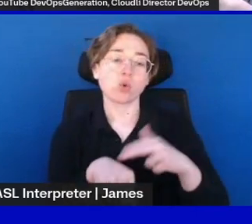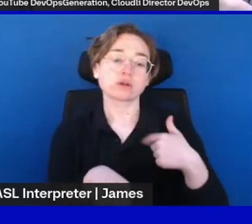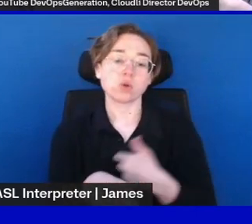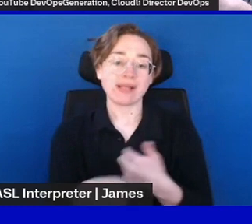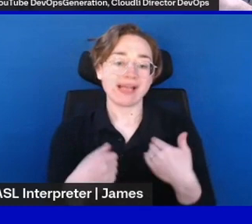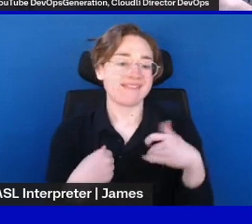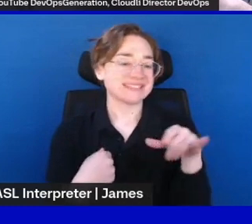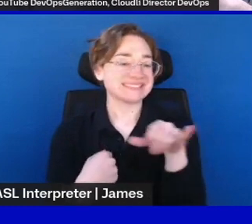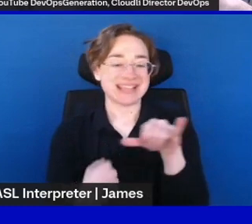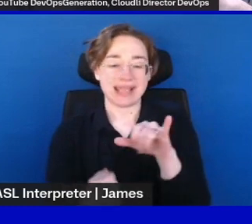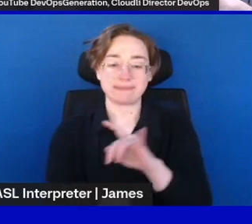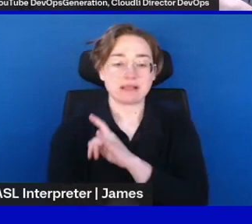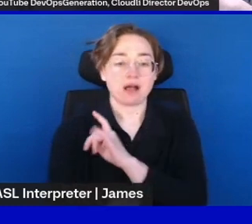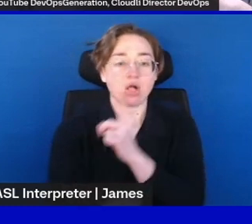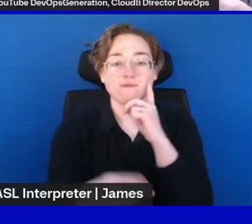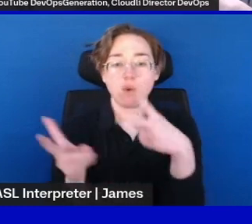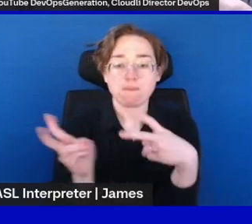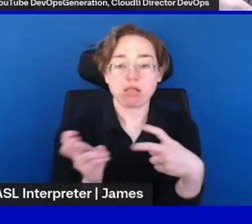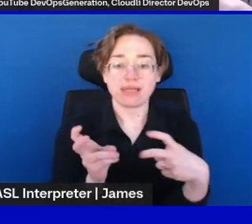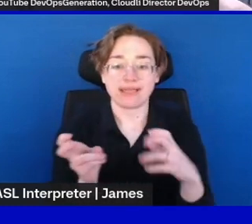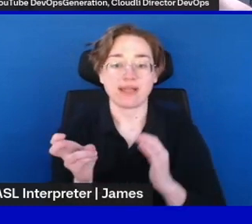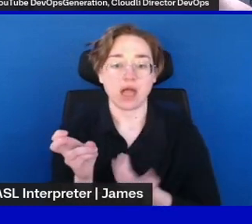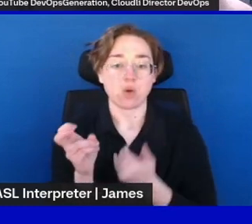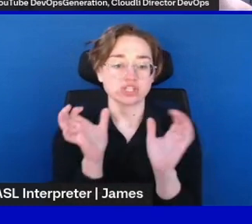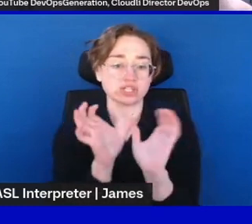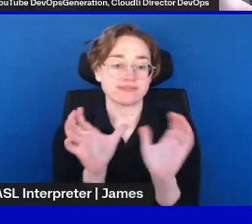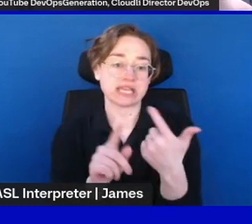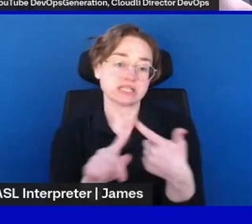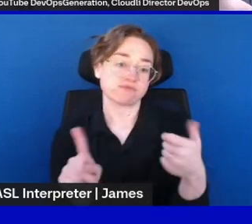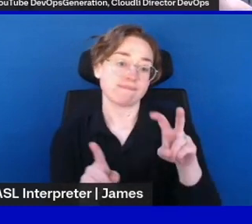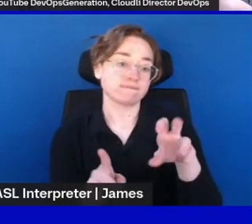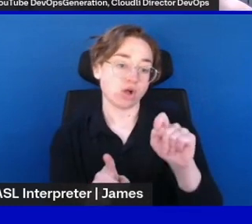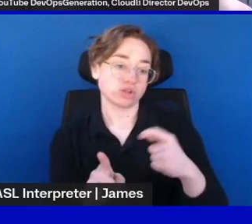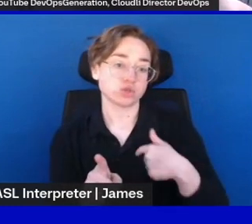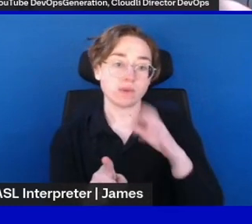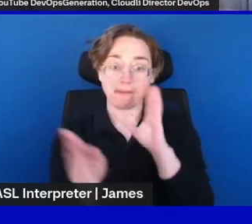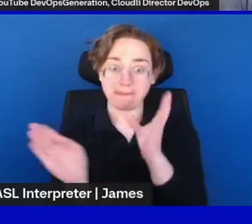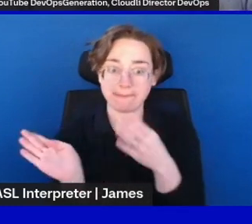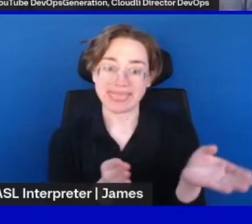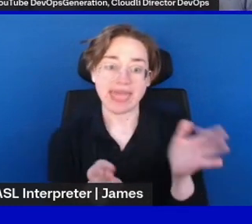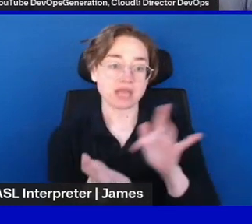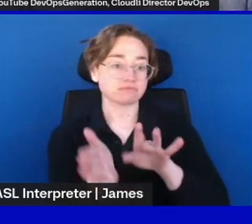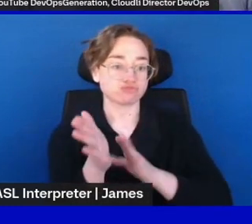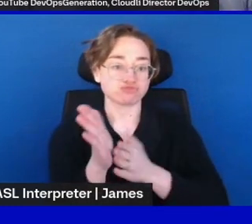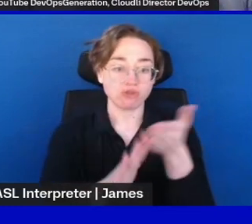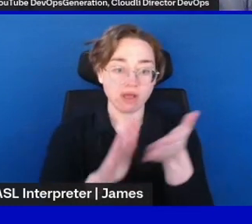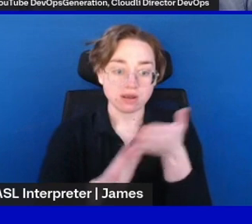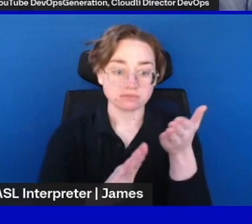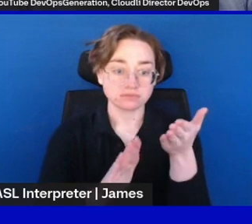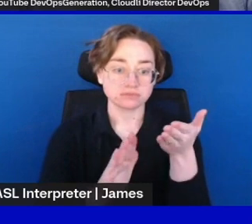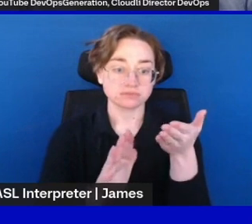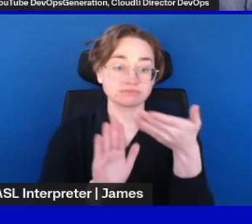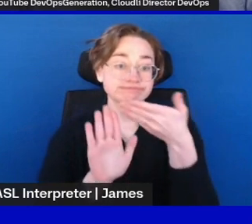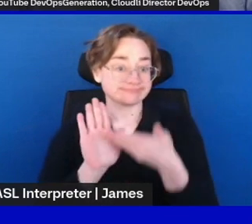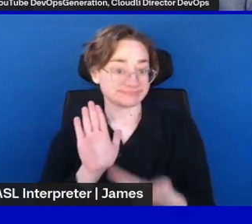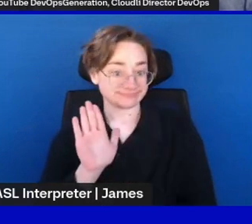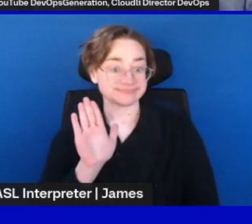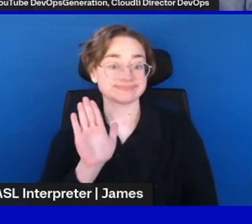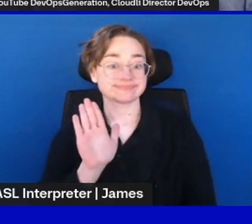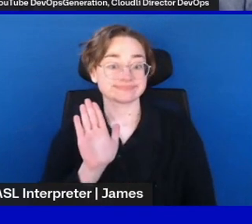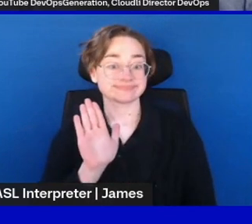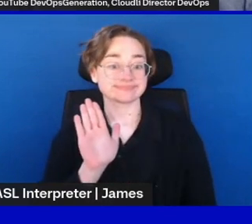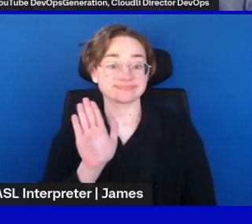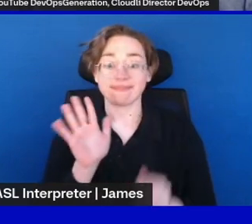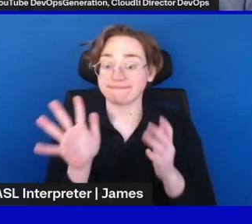style for pulling all of our certificates from Vault. So we're going to plan this. We're going to run this. And it loads